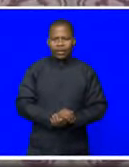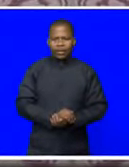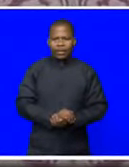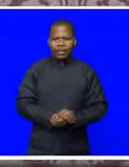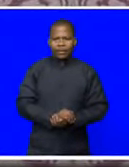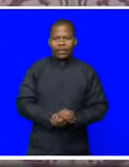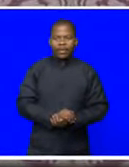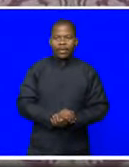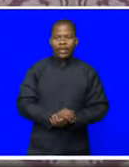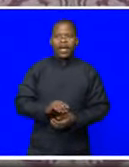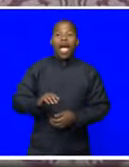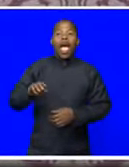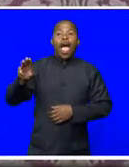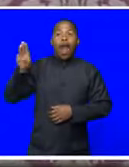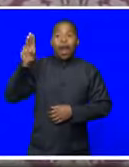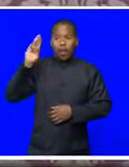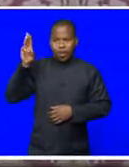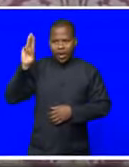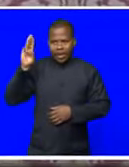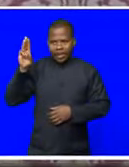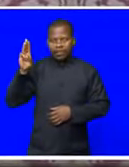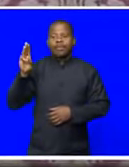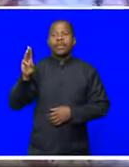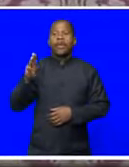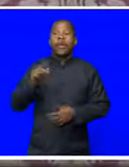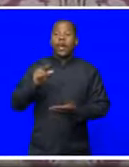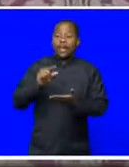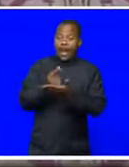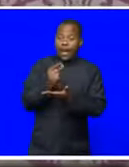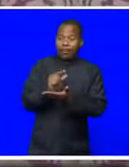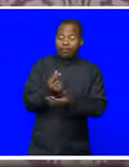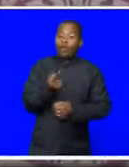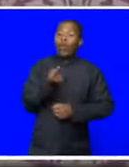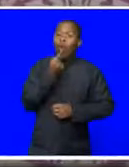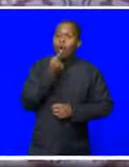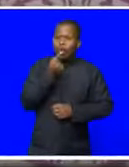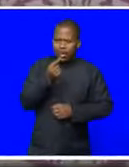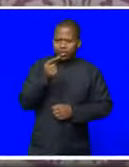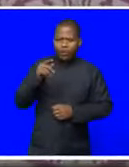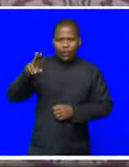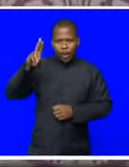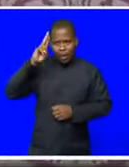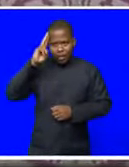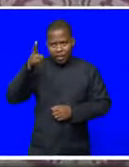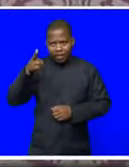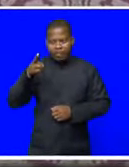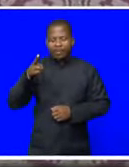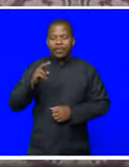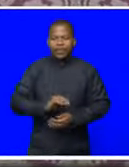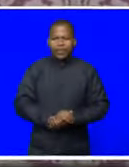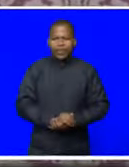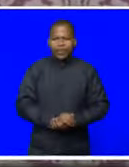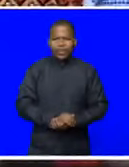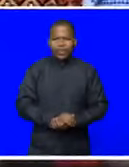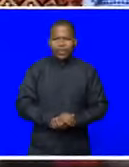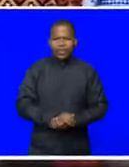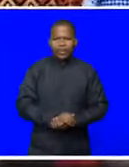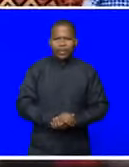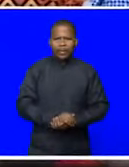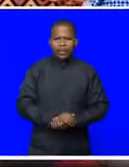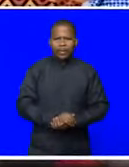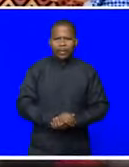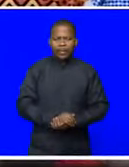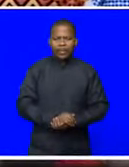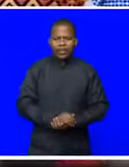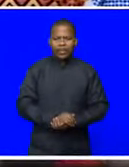greetings from your brother, the President of the Republic of Ghana, His Excellency Nana Addo-Dankwa Akufo-Addo. Your